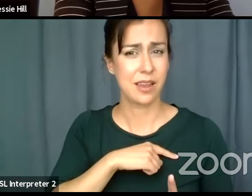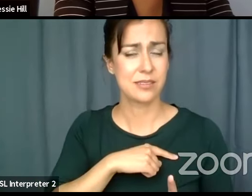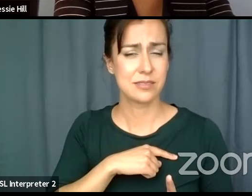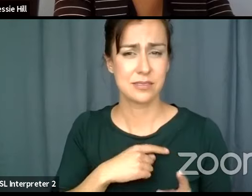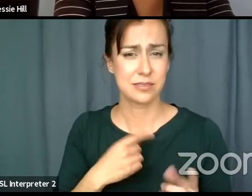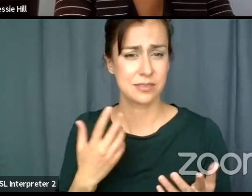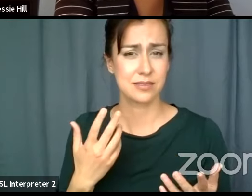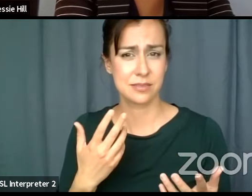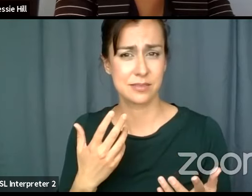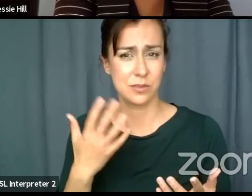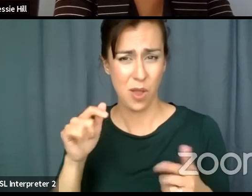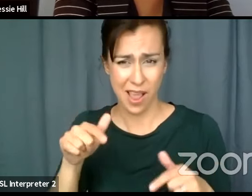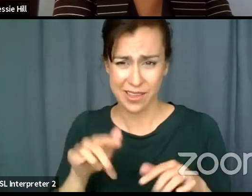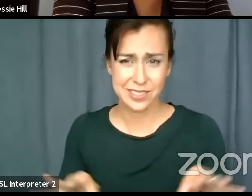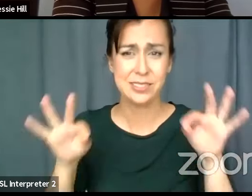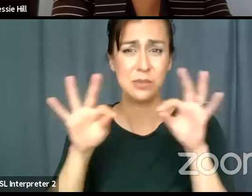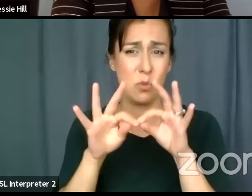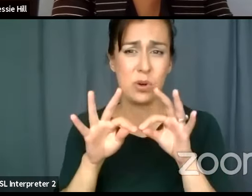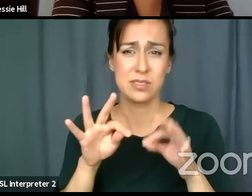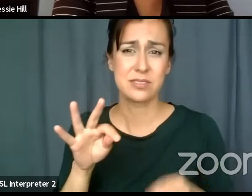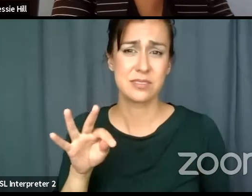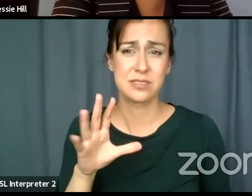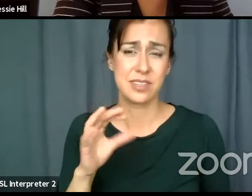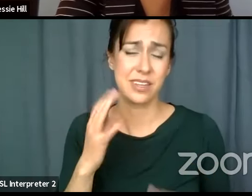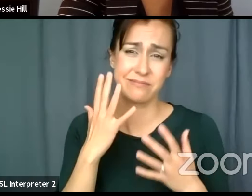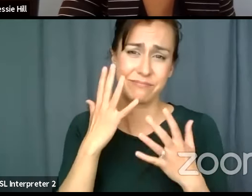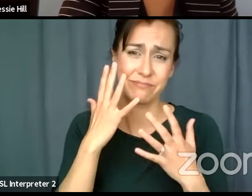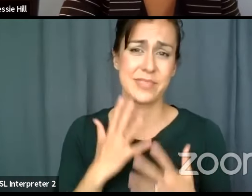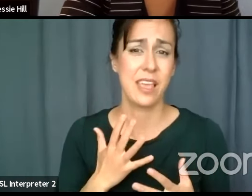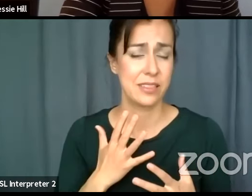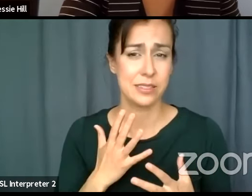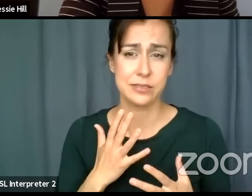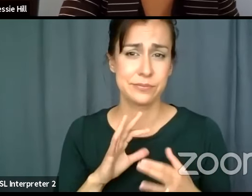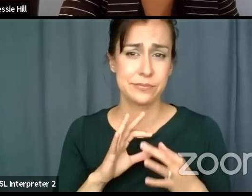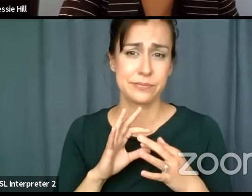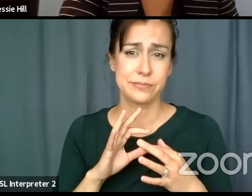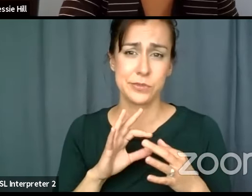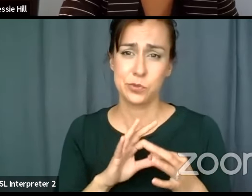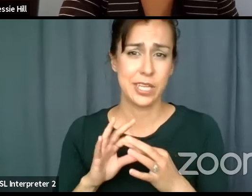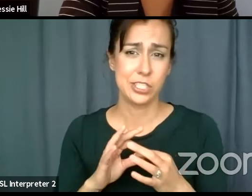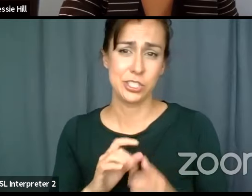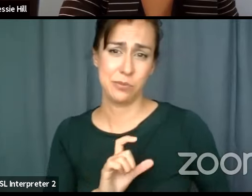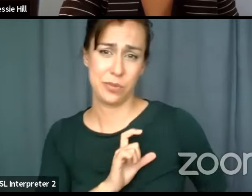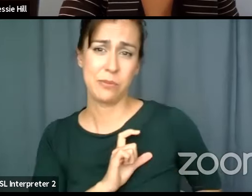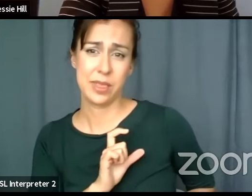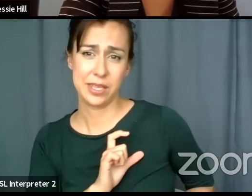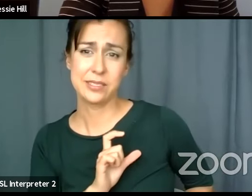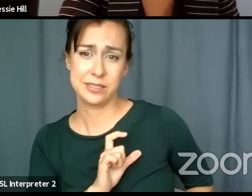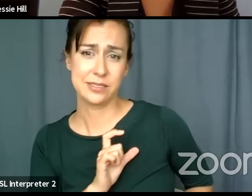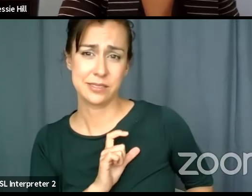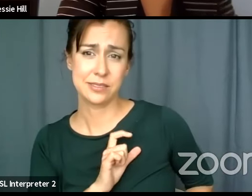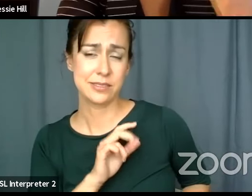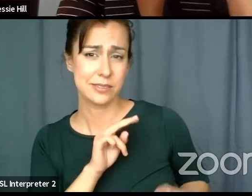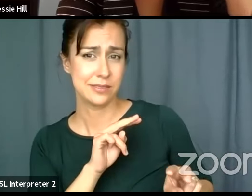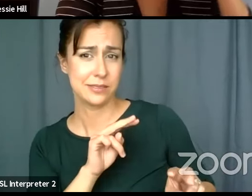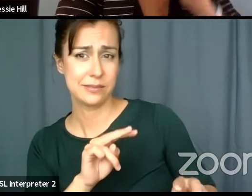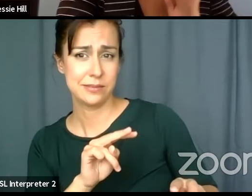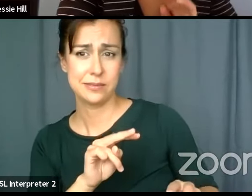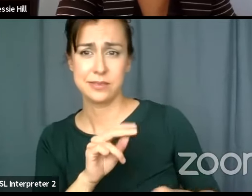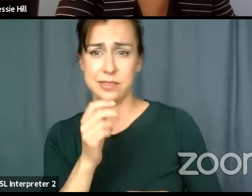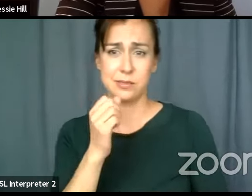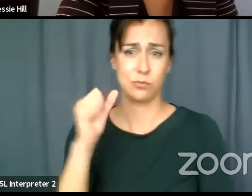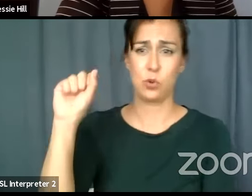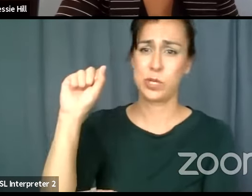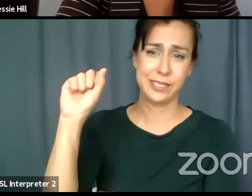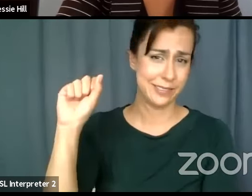and in some, so many ways, sadly, with regards to policing protests, what we're seeing is not very new at all. So I'll just close